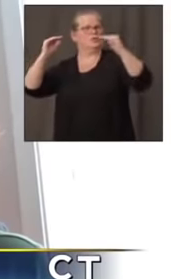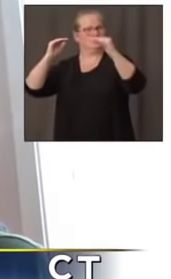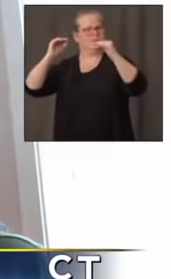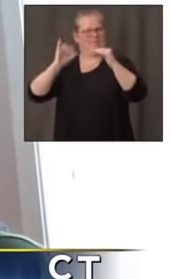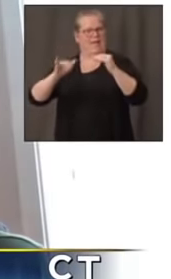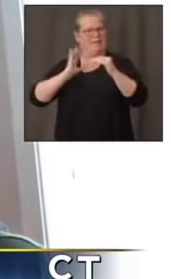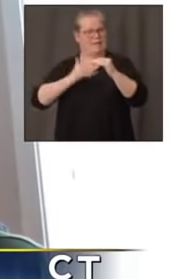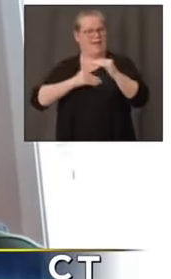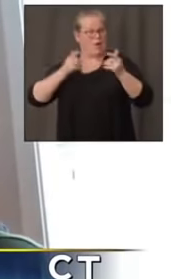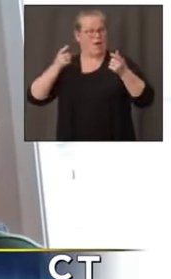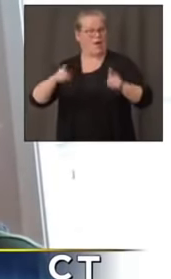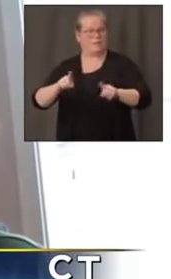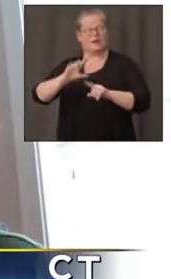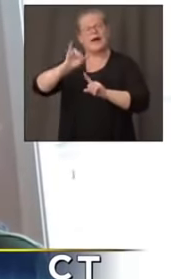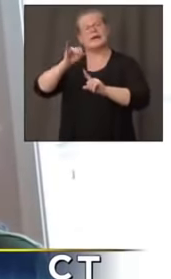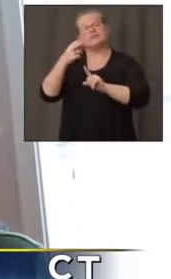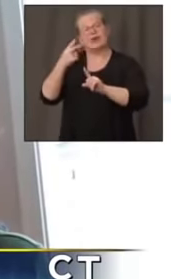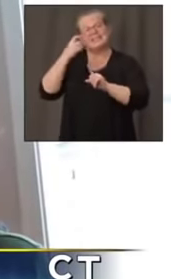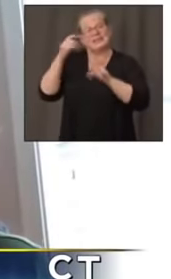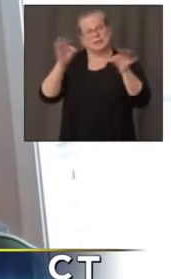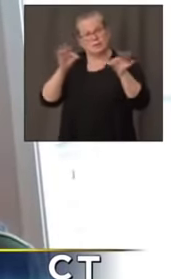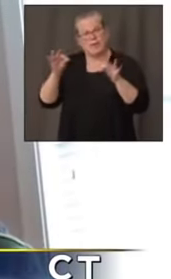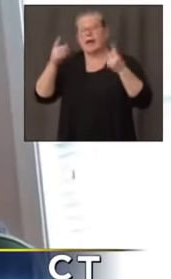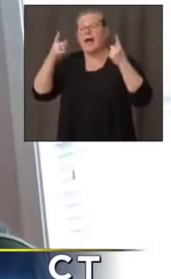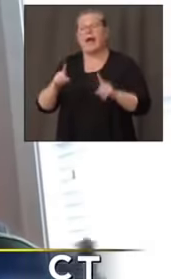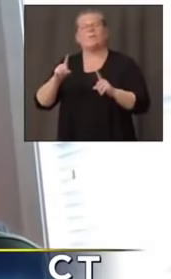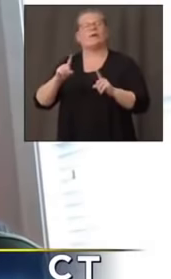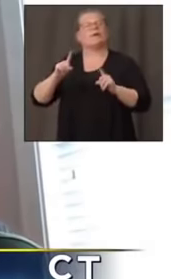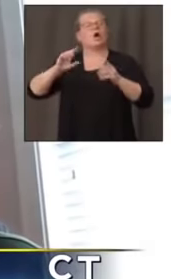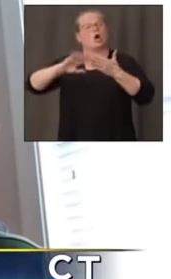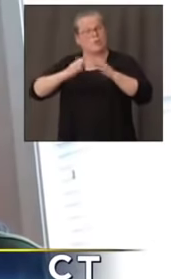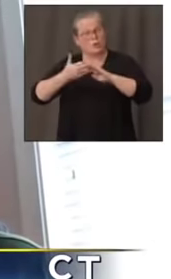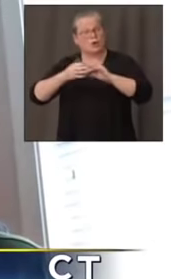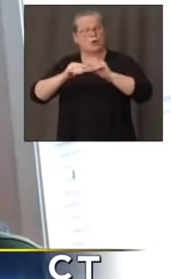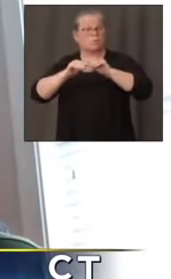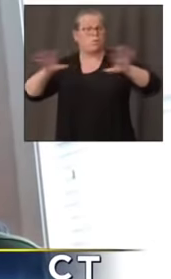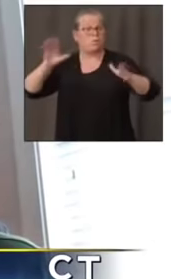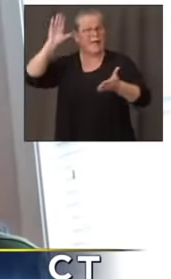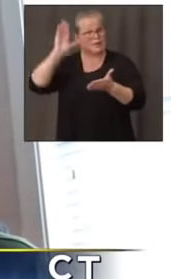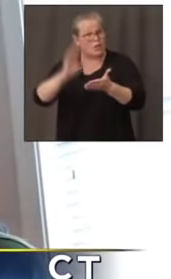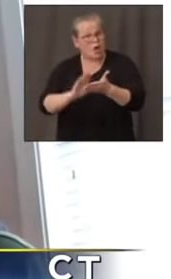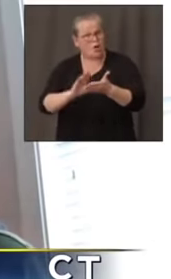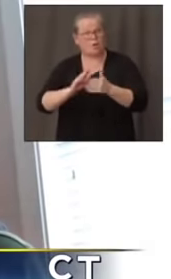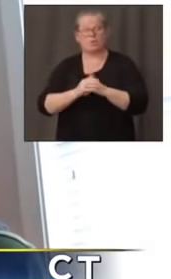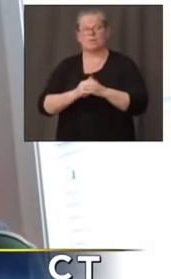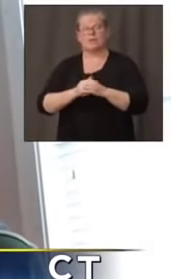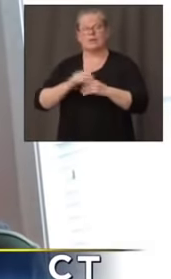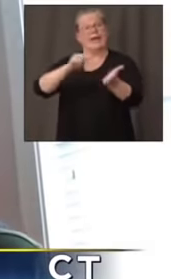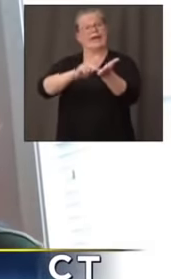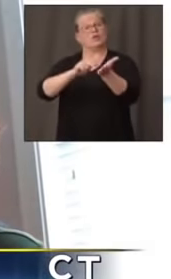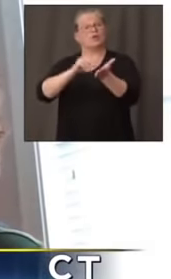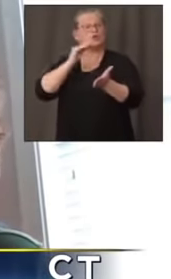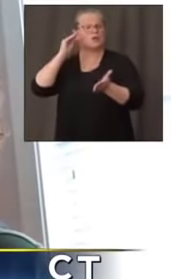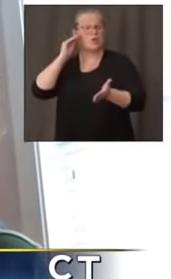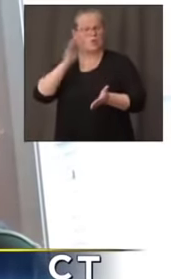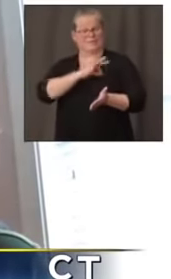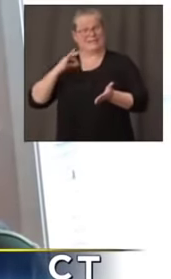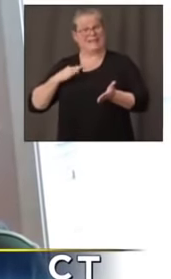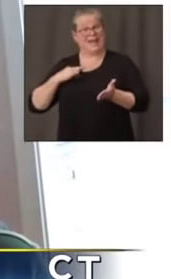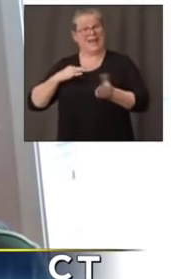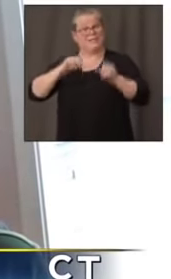when community transmission is low and you've done weekly testing of staff in a nursing facility, you've had